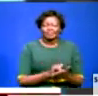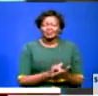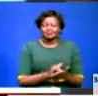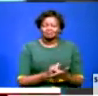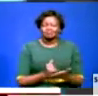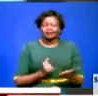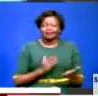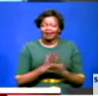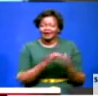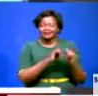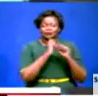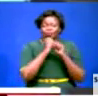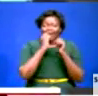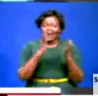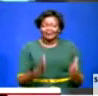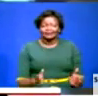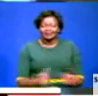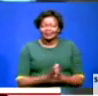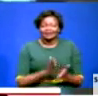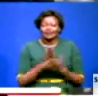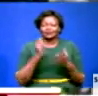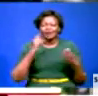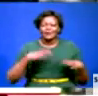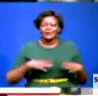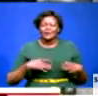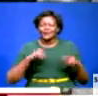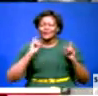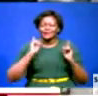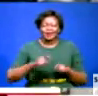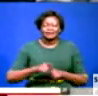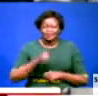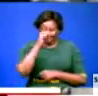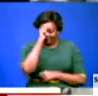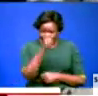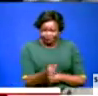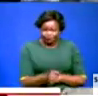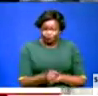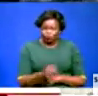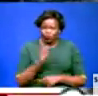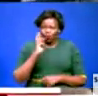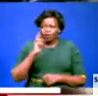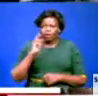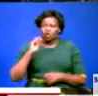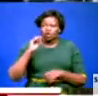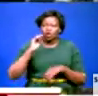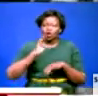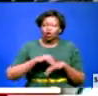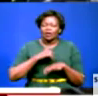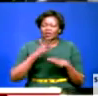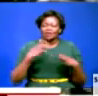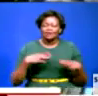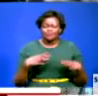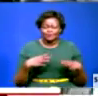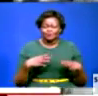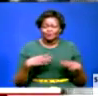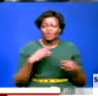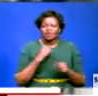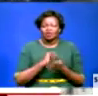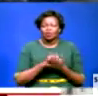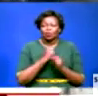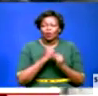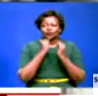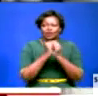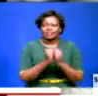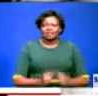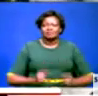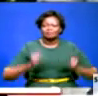workers and the rights of Kenyans are upheld. We will call our colleagues to down their tools, and we'll